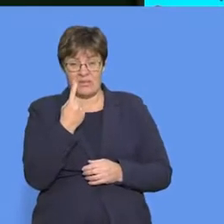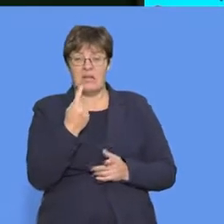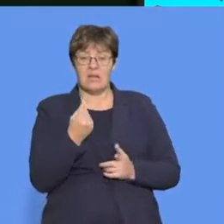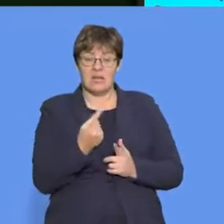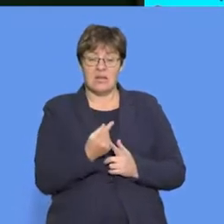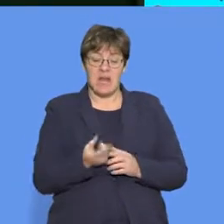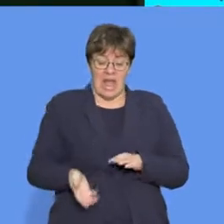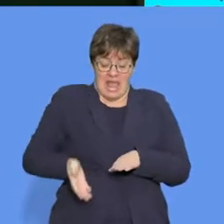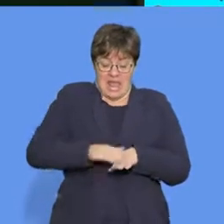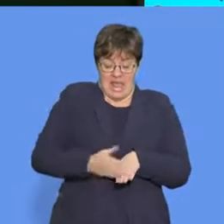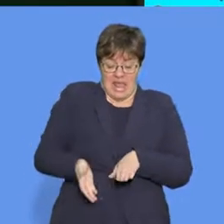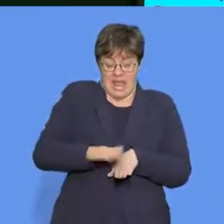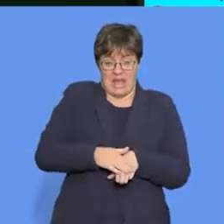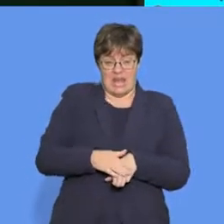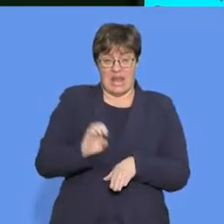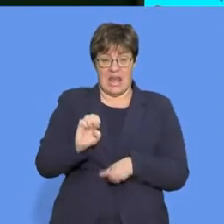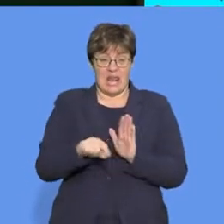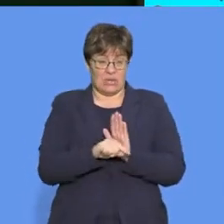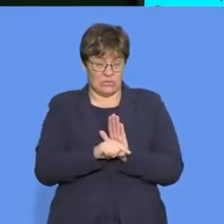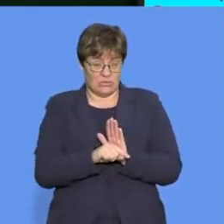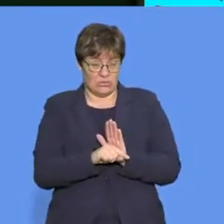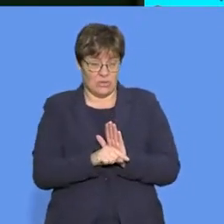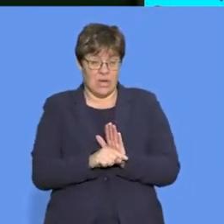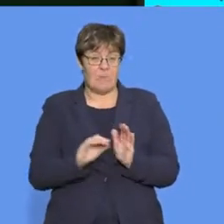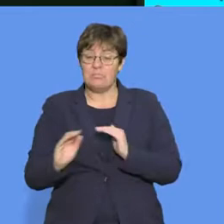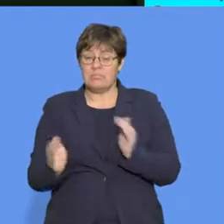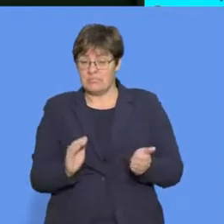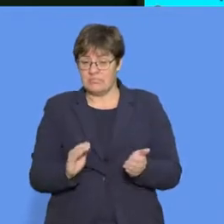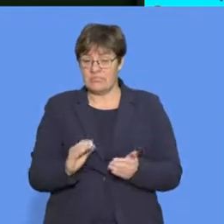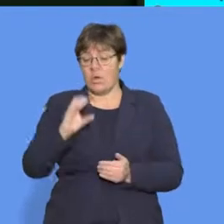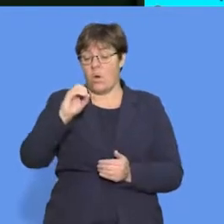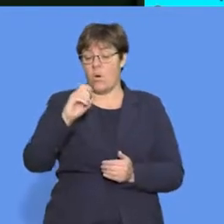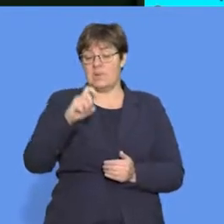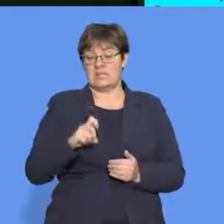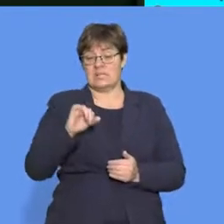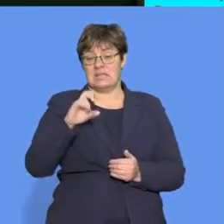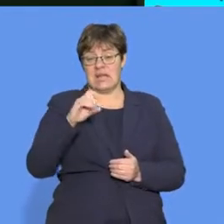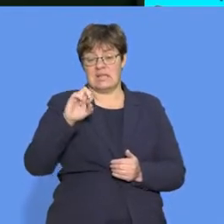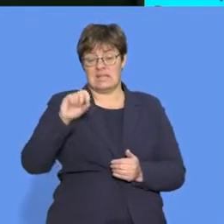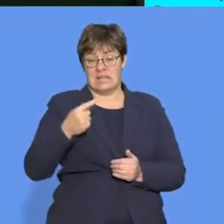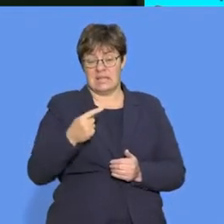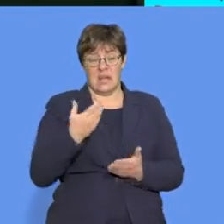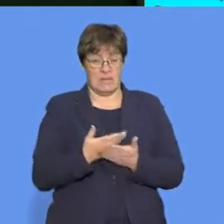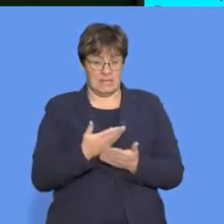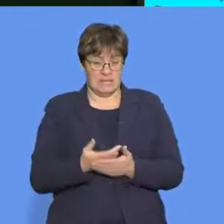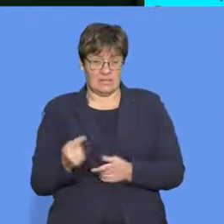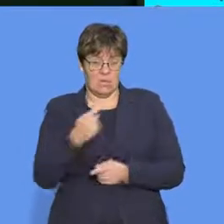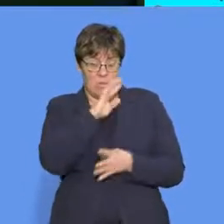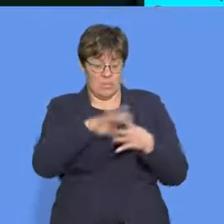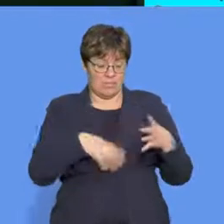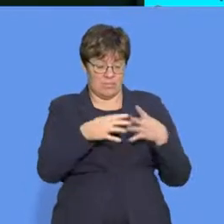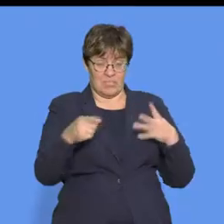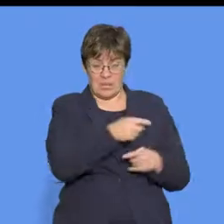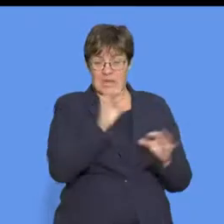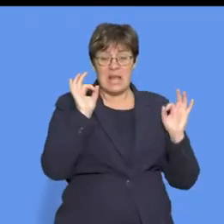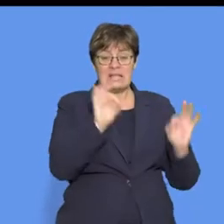to undergo a gain of electrons, we've got to compare their oxidizing ability. So let's go back